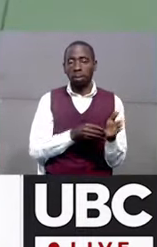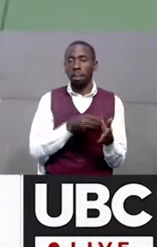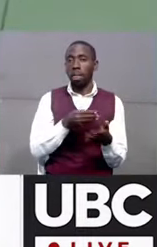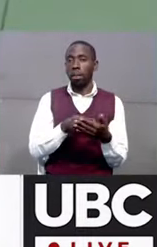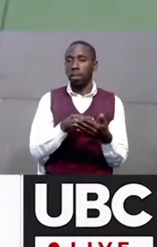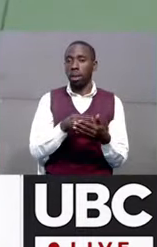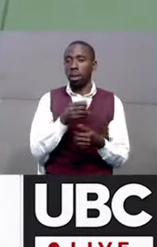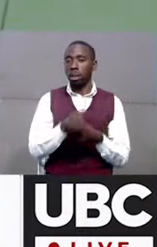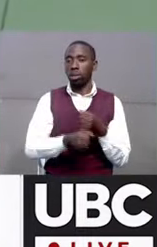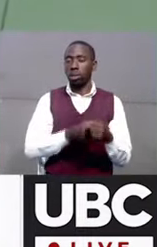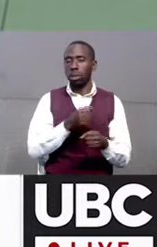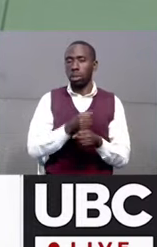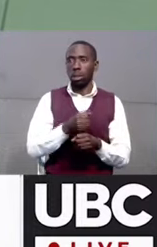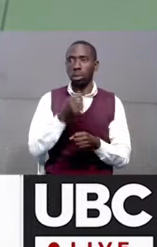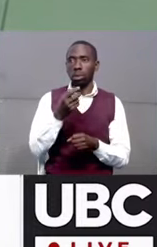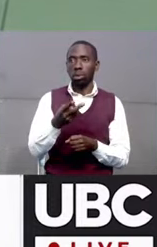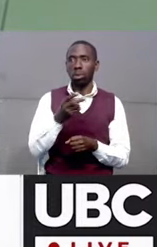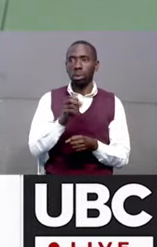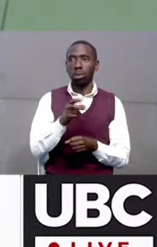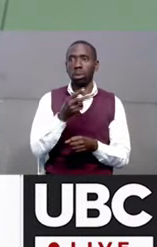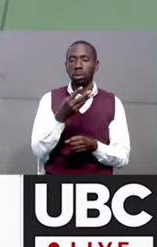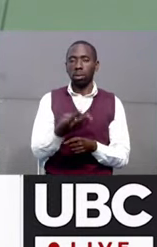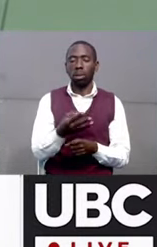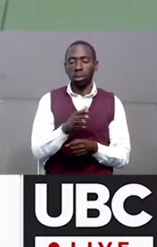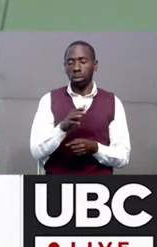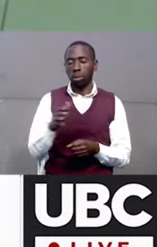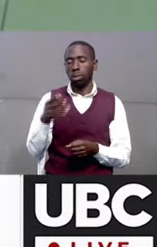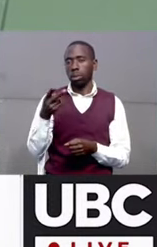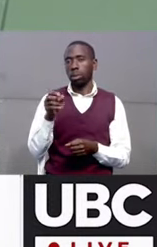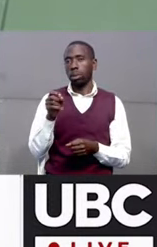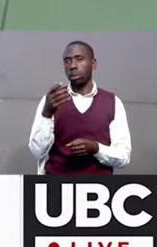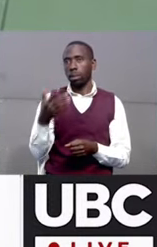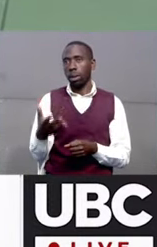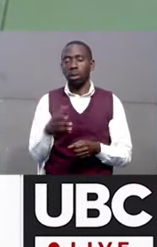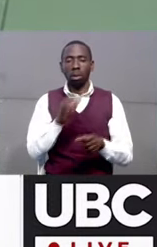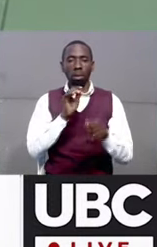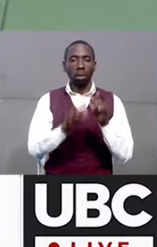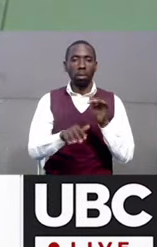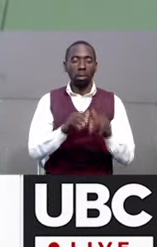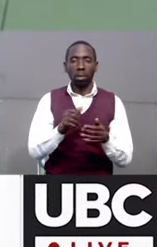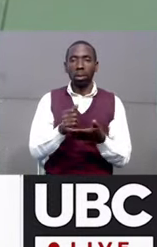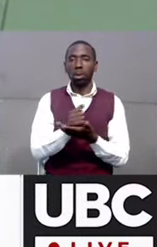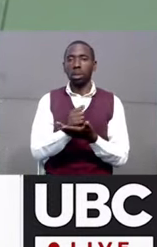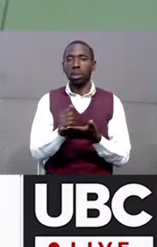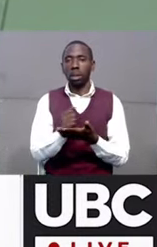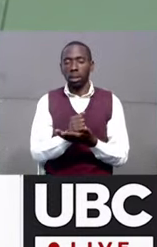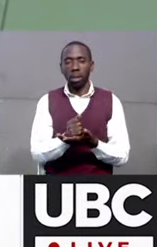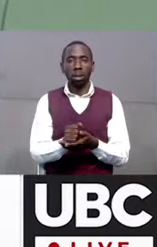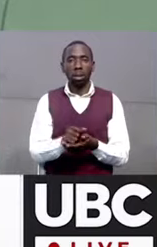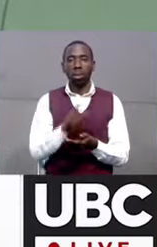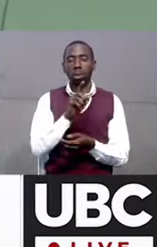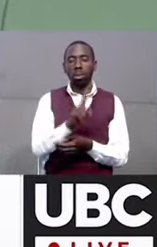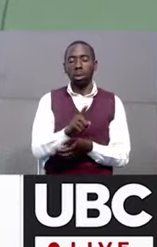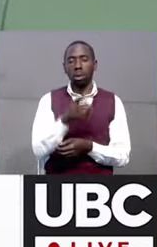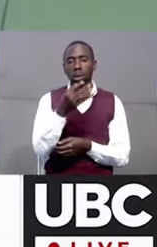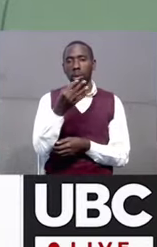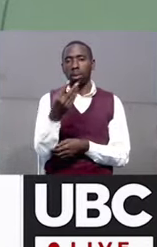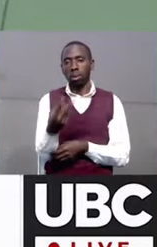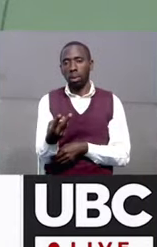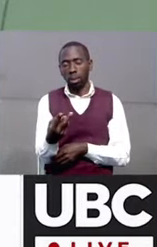for Financial Year 2024-2025, Office of the Auditor General. Vote 131. I beg to